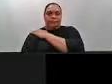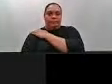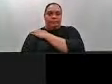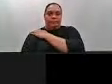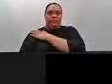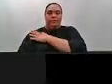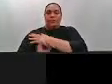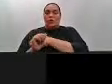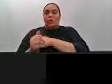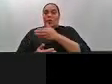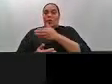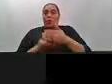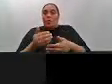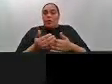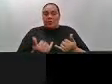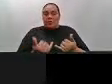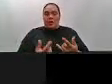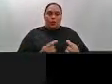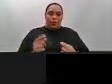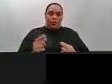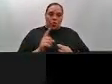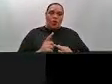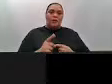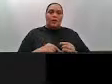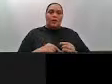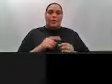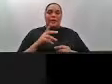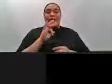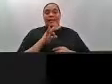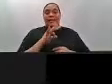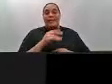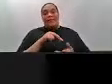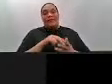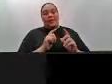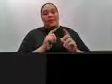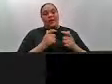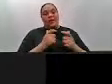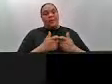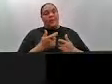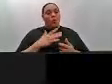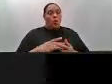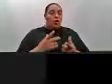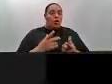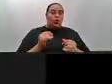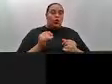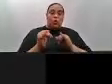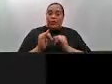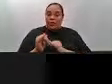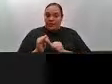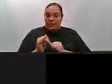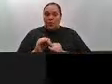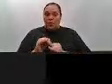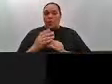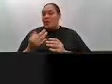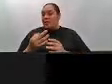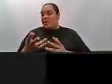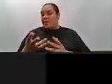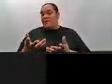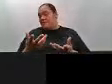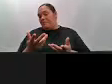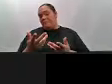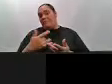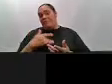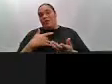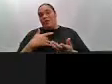The process ahead is in the event that the Standing Committee wishes to conduct interviews, and should the Standing Committee wish